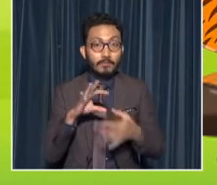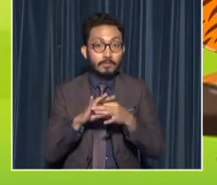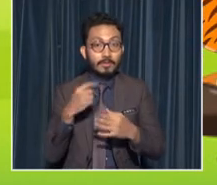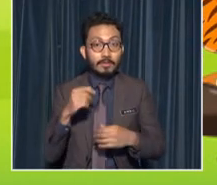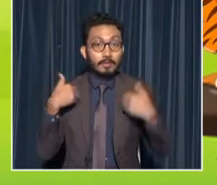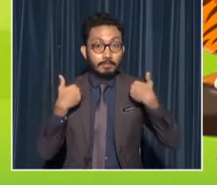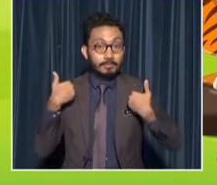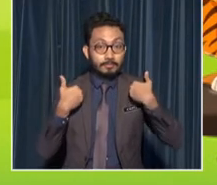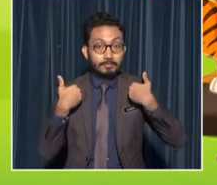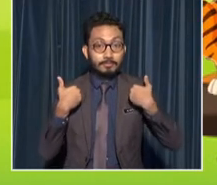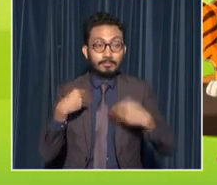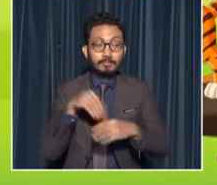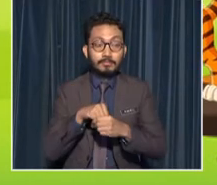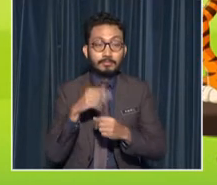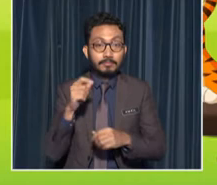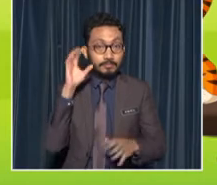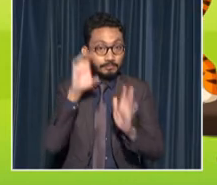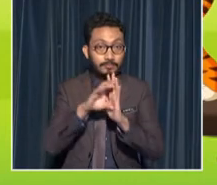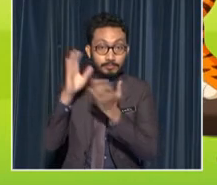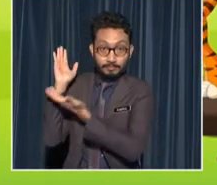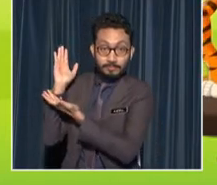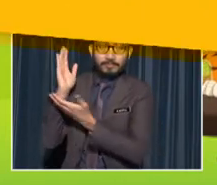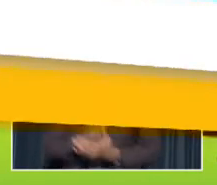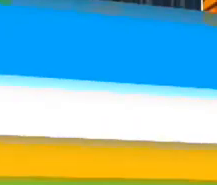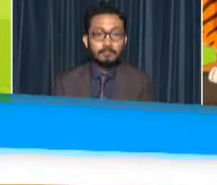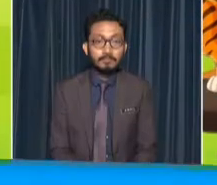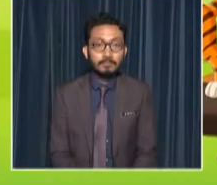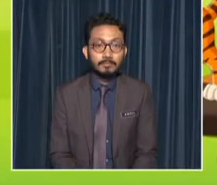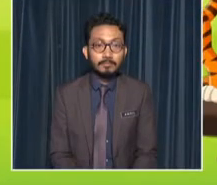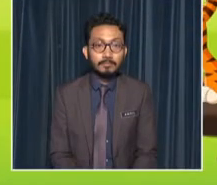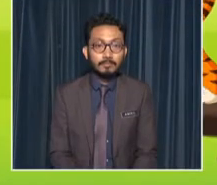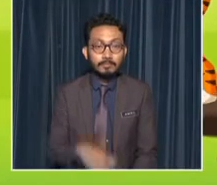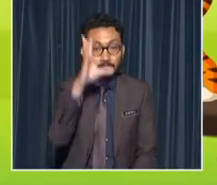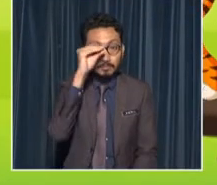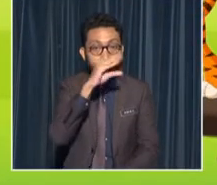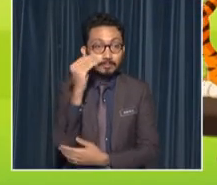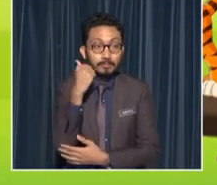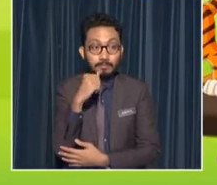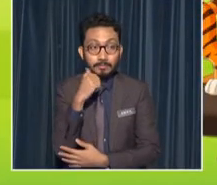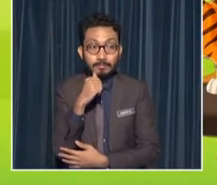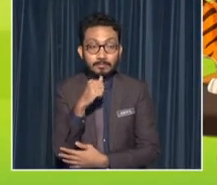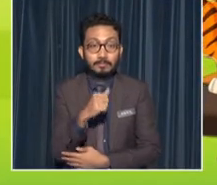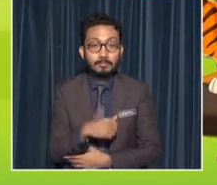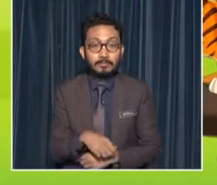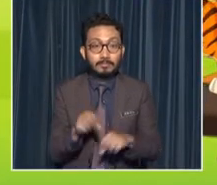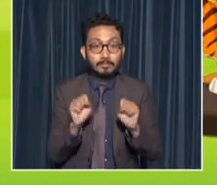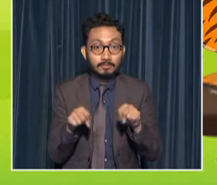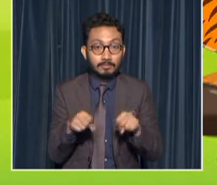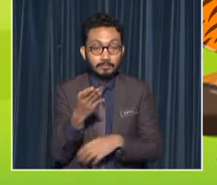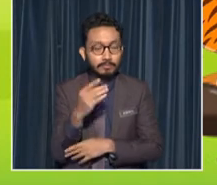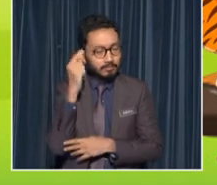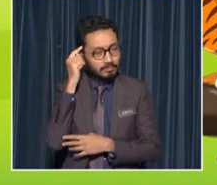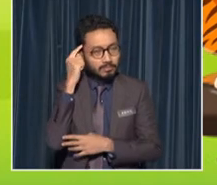the animals in the picture. boys and girls, can